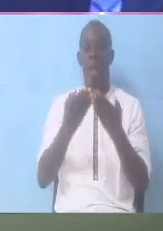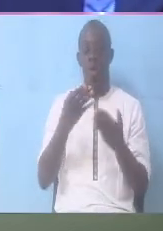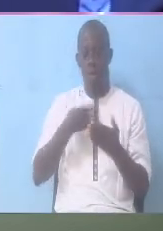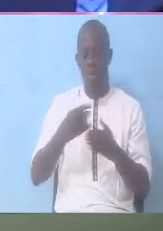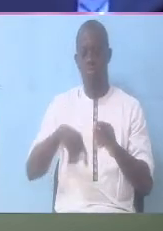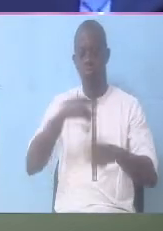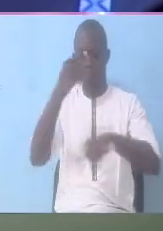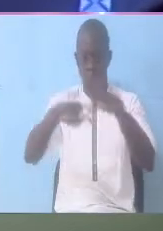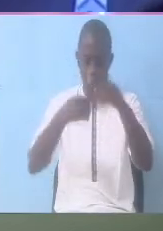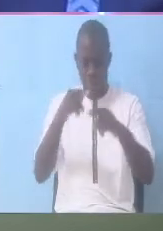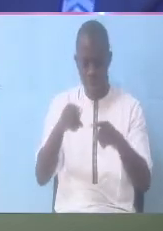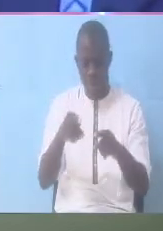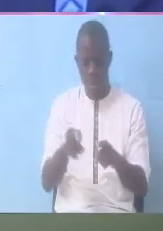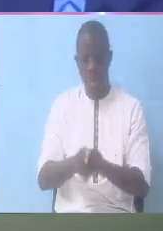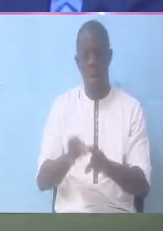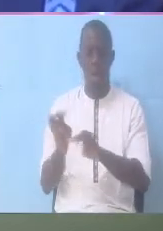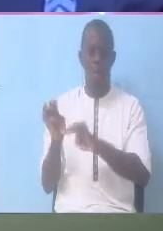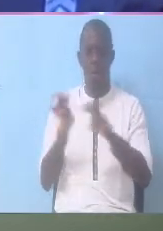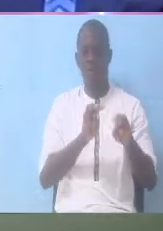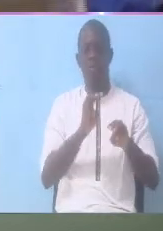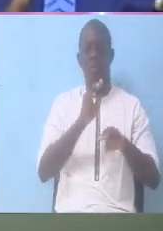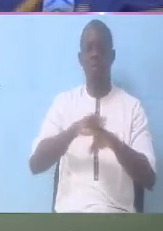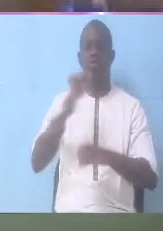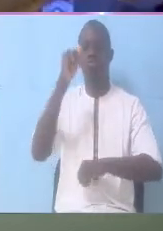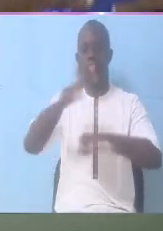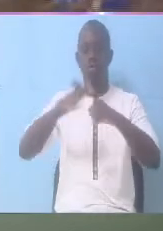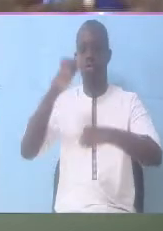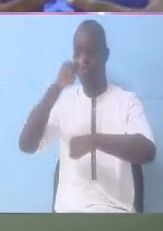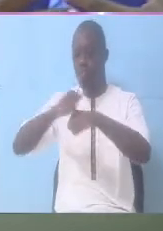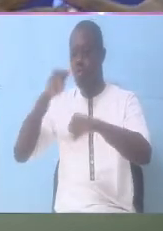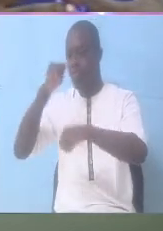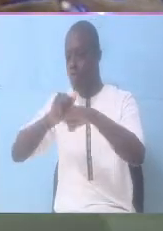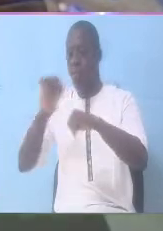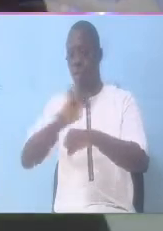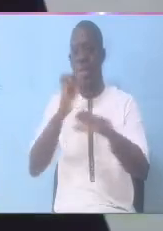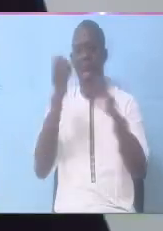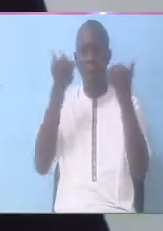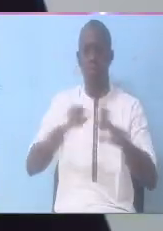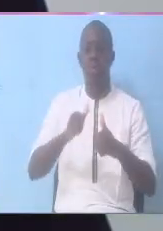to the tortures that happened at the NIA.